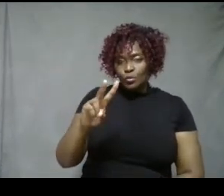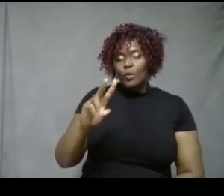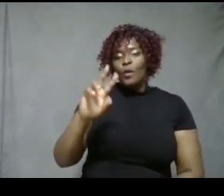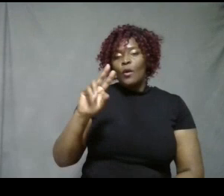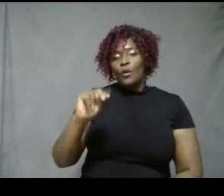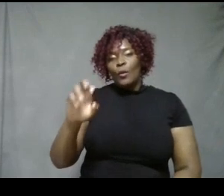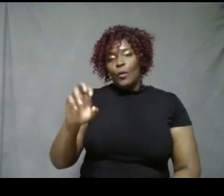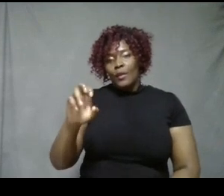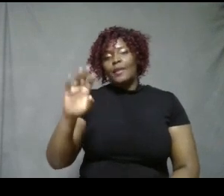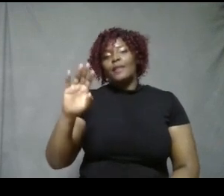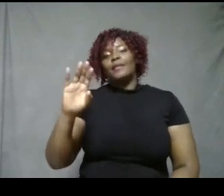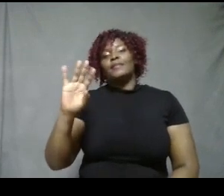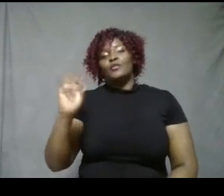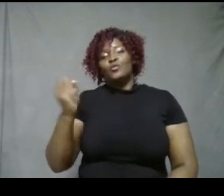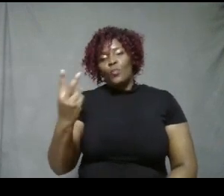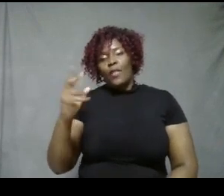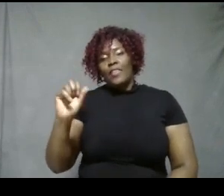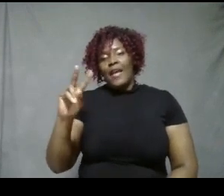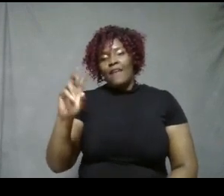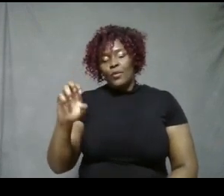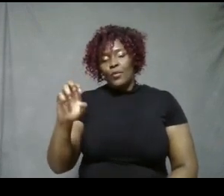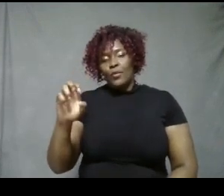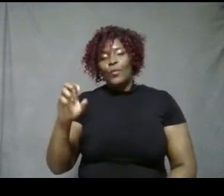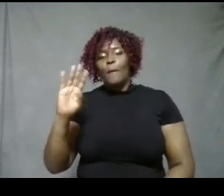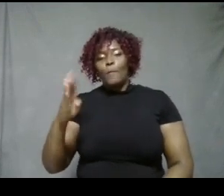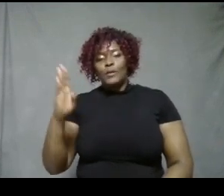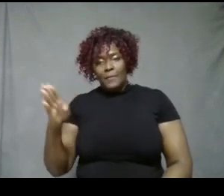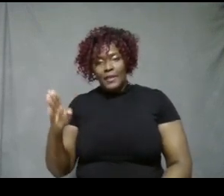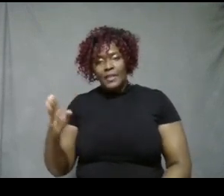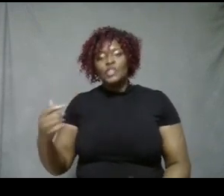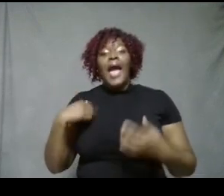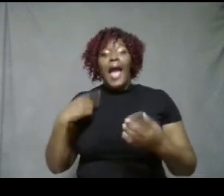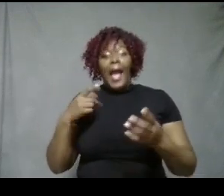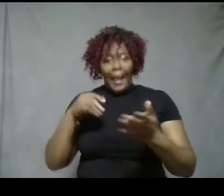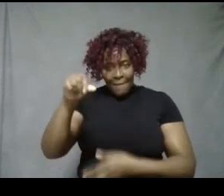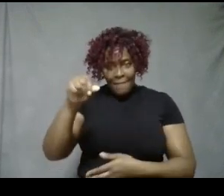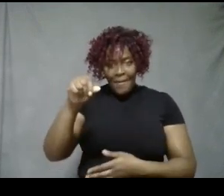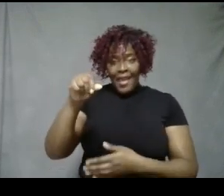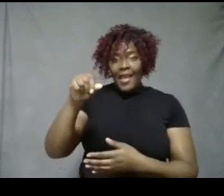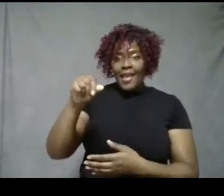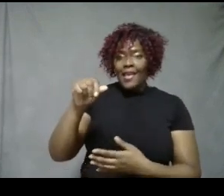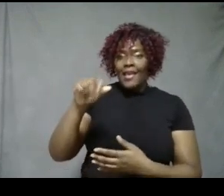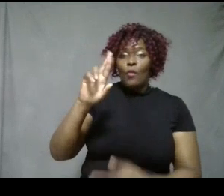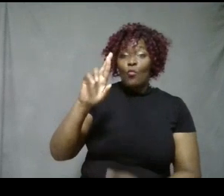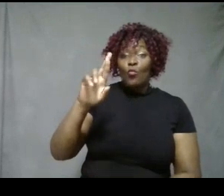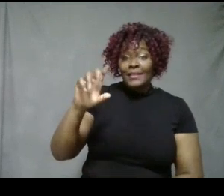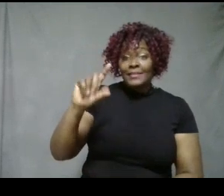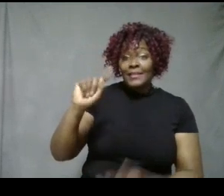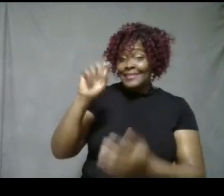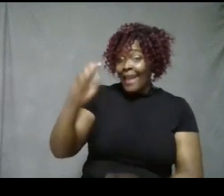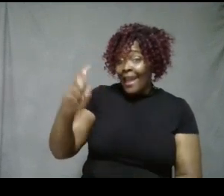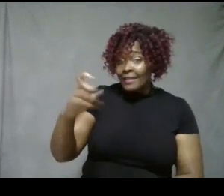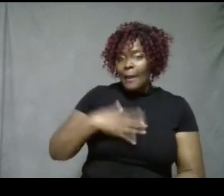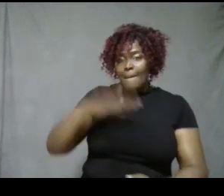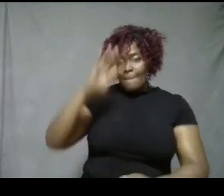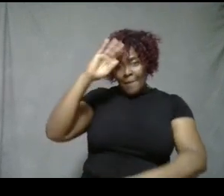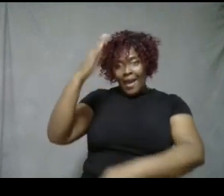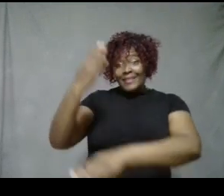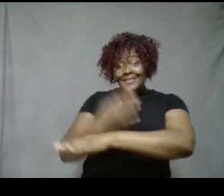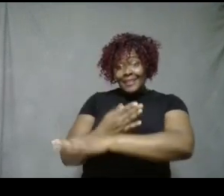33435. I pay the real estate taxes on this property, and my son, Edward M. Harris